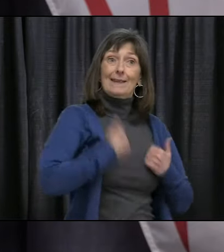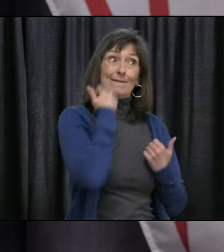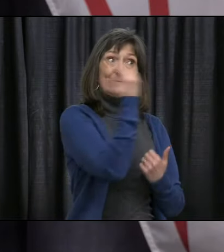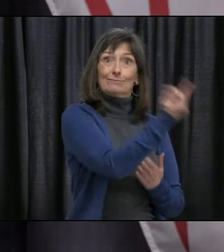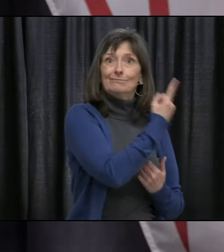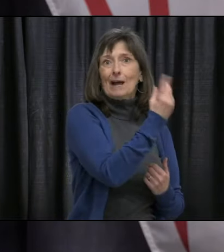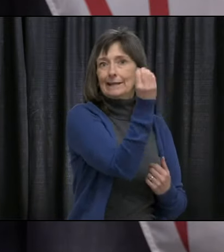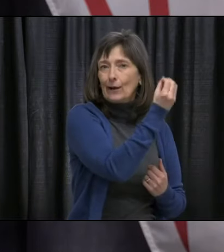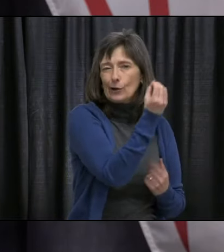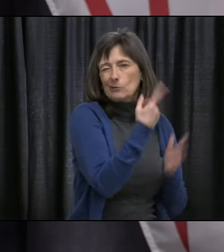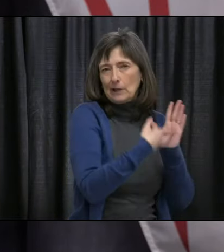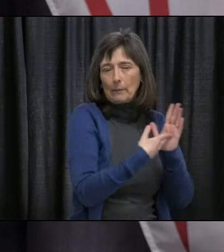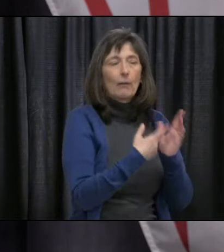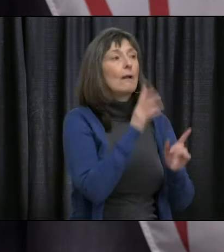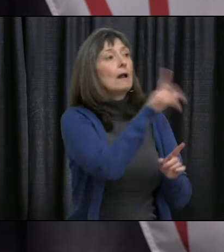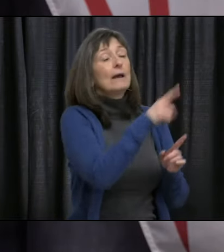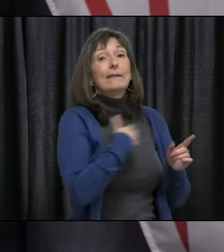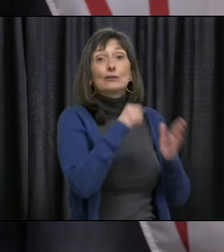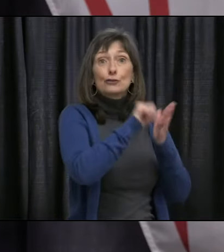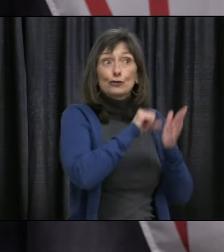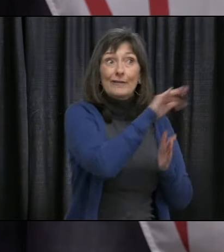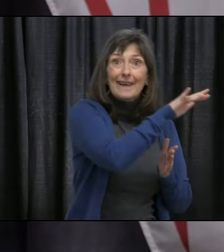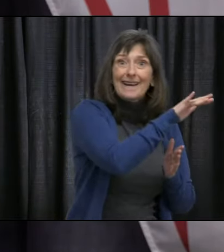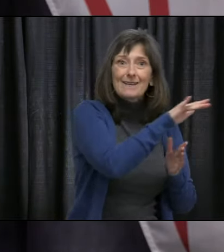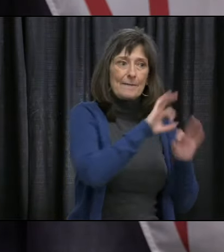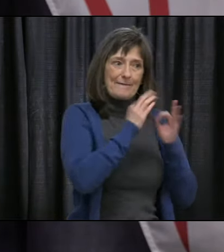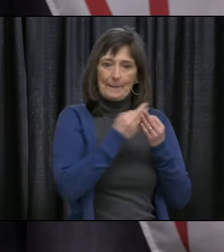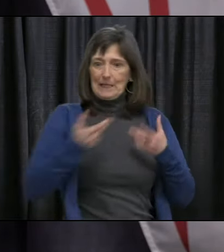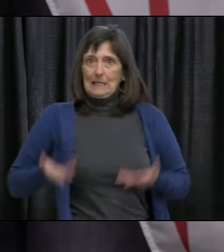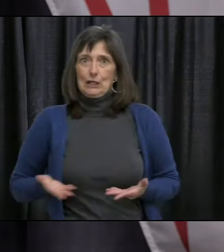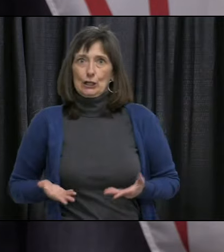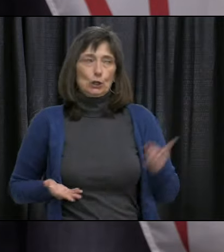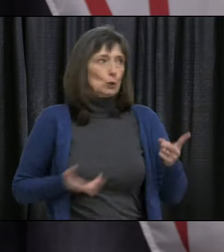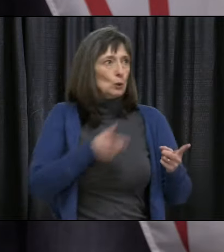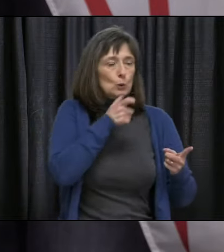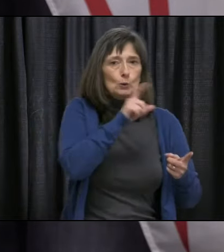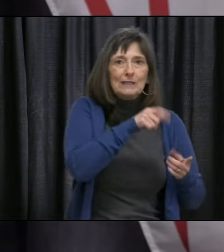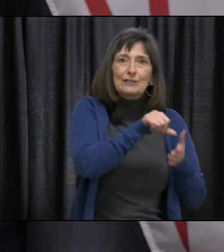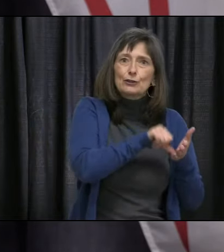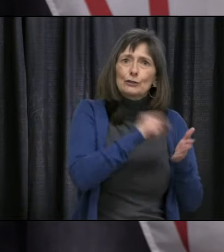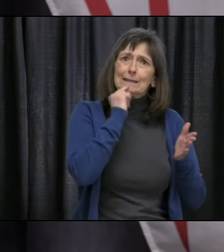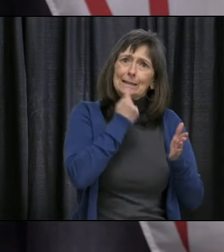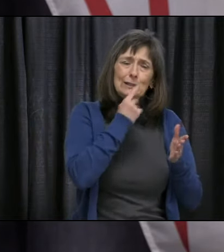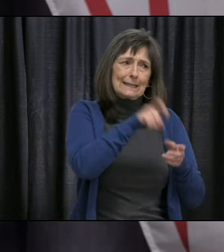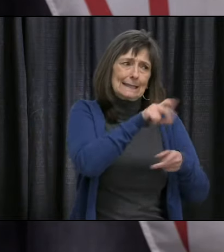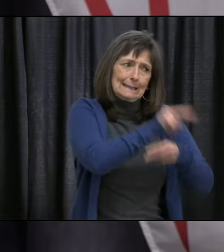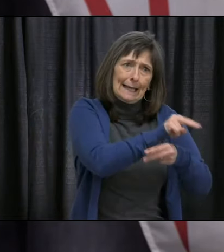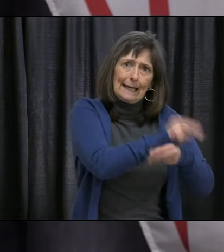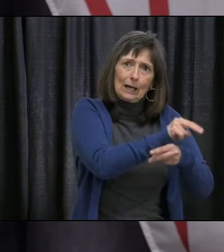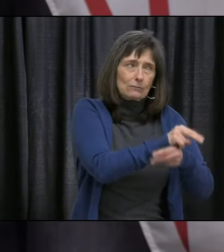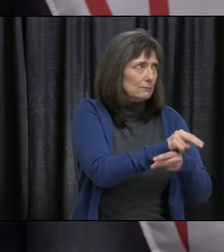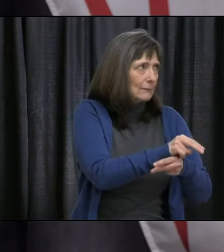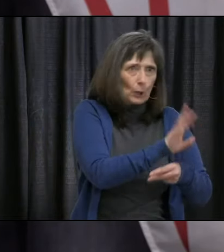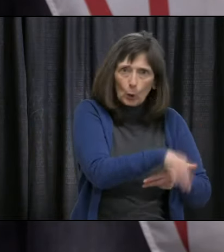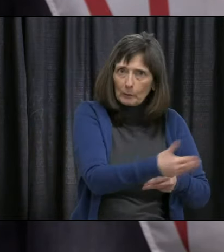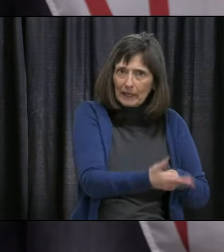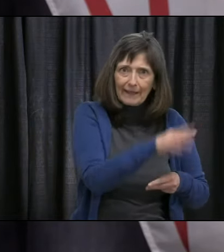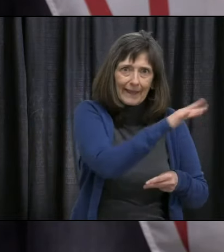are, for example. There are people who have to care for loved ones who are